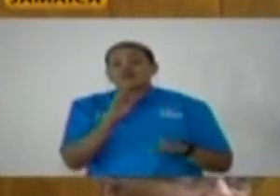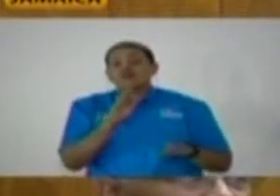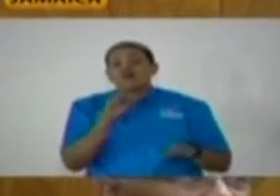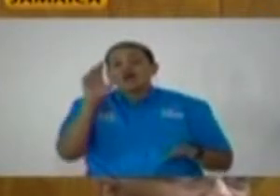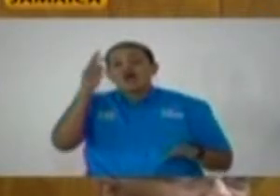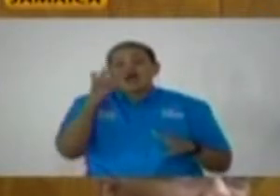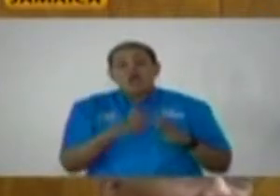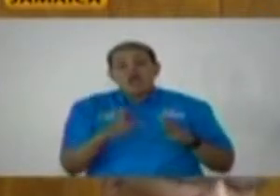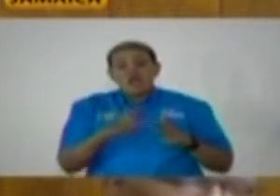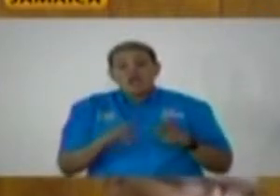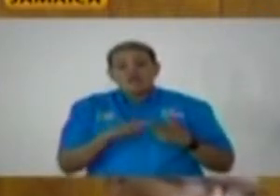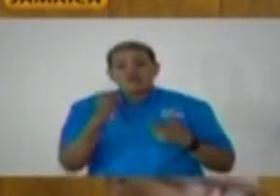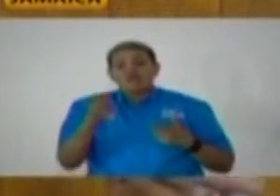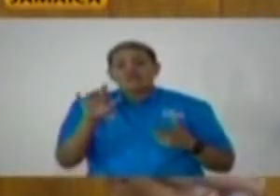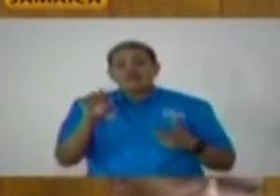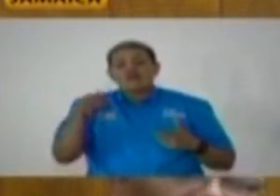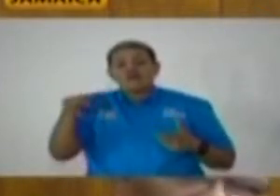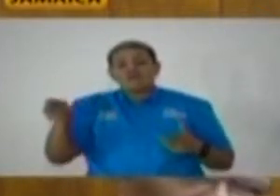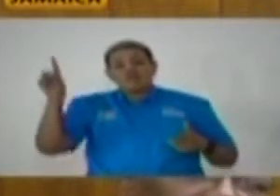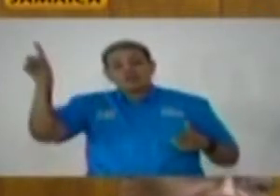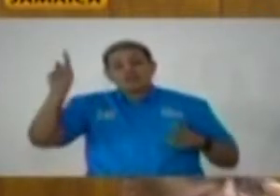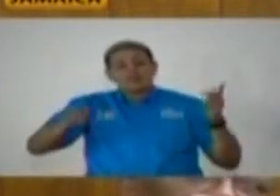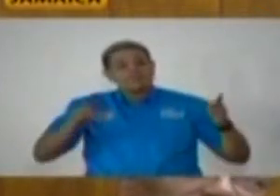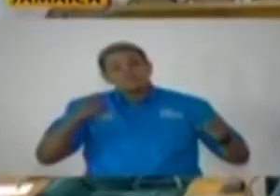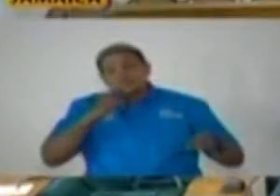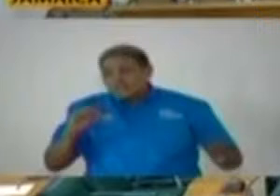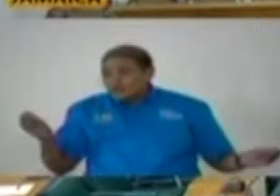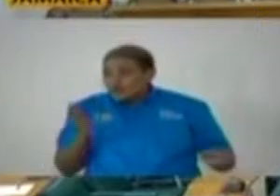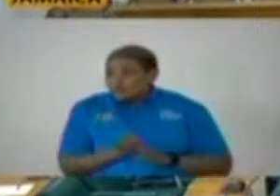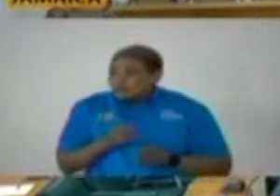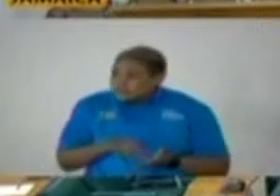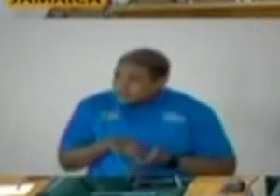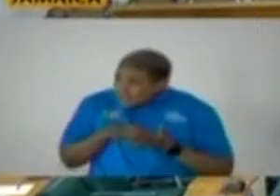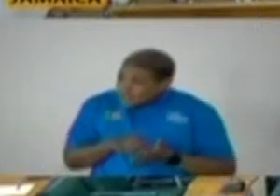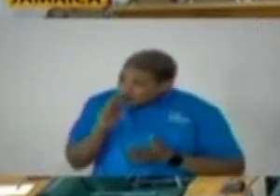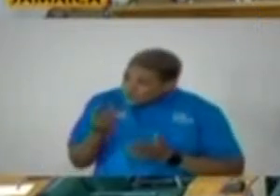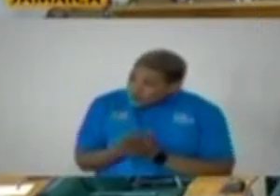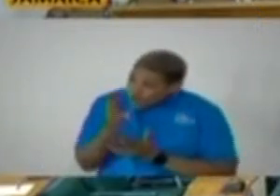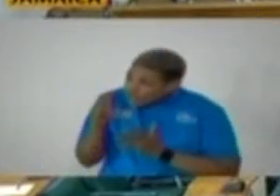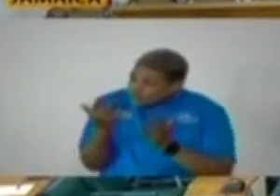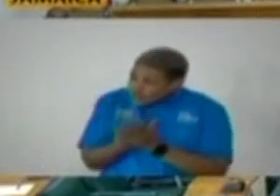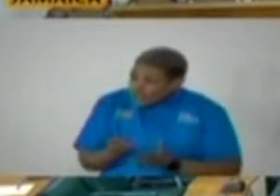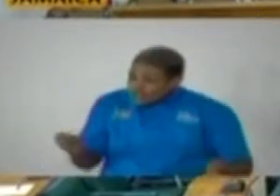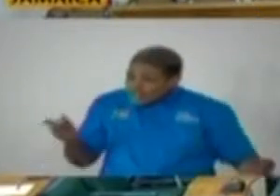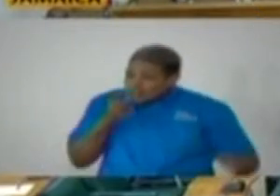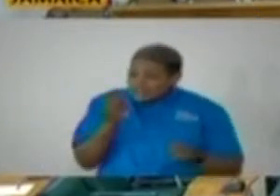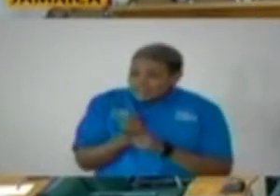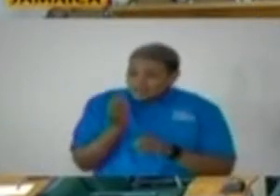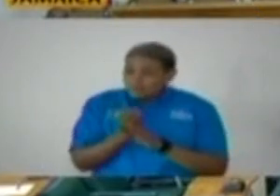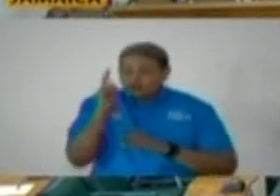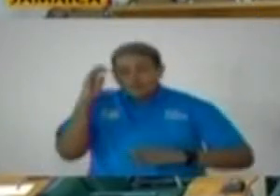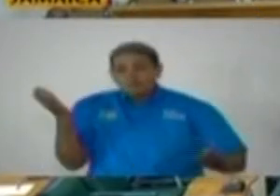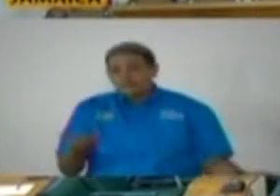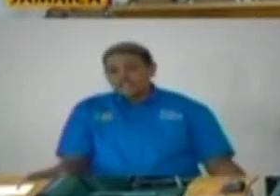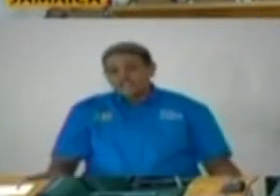Tree, or Crossroads, because the people ever stand up 2 hours and can't get the bus.